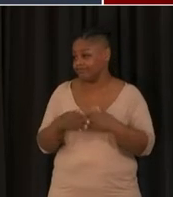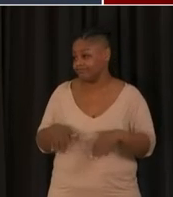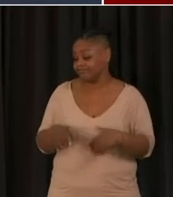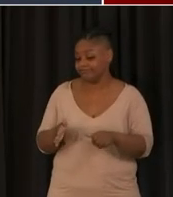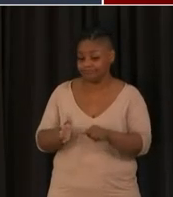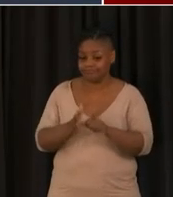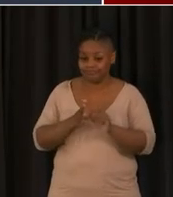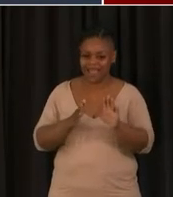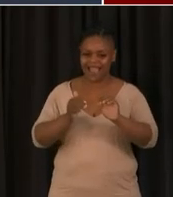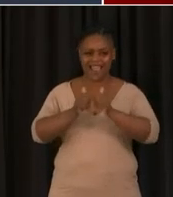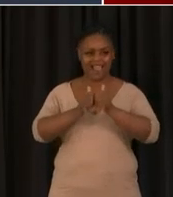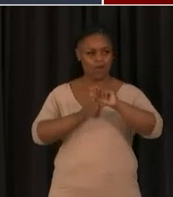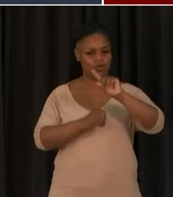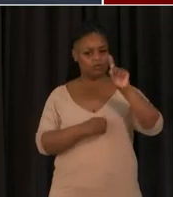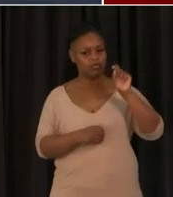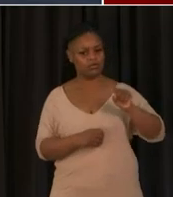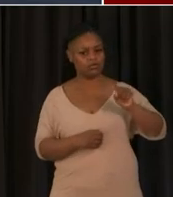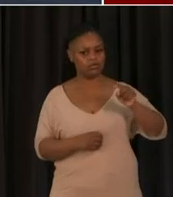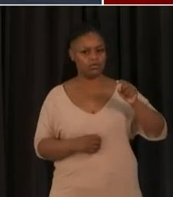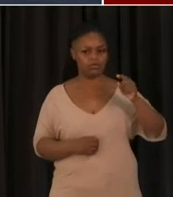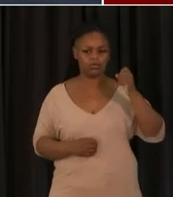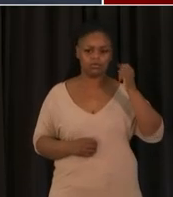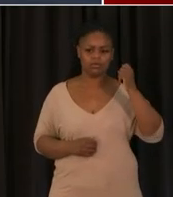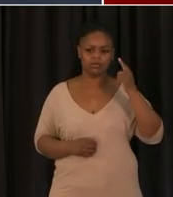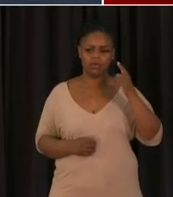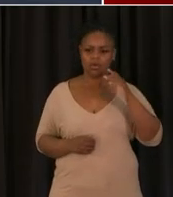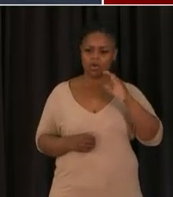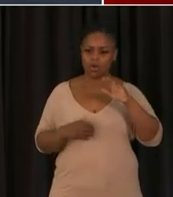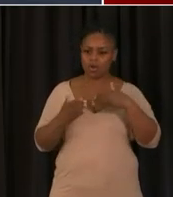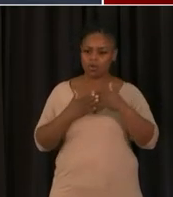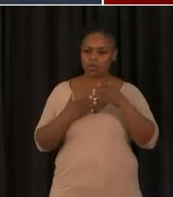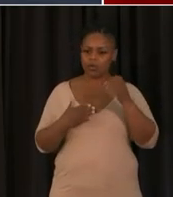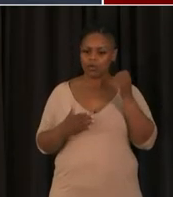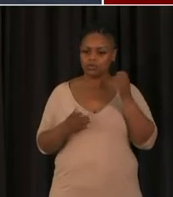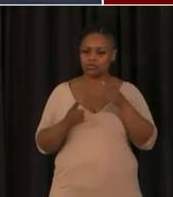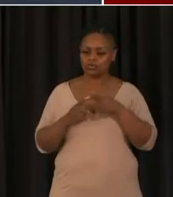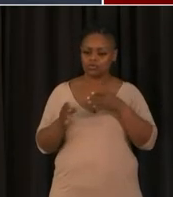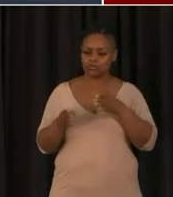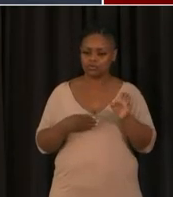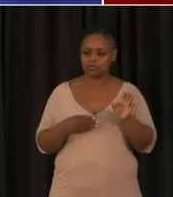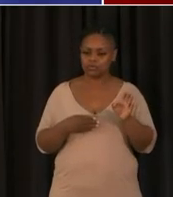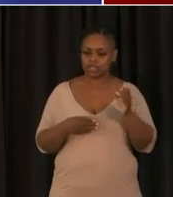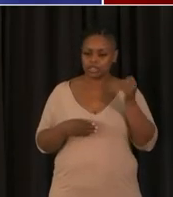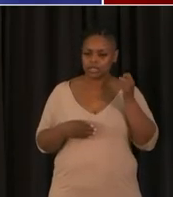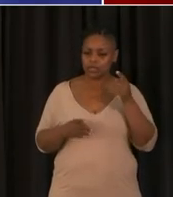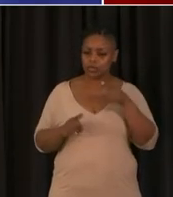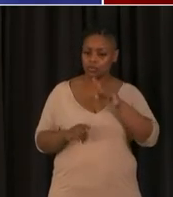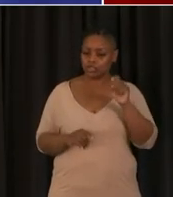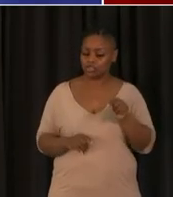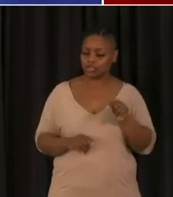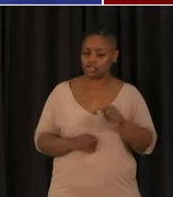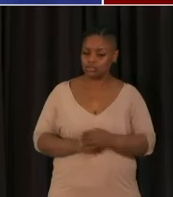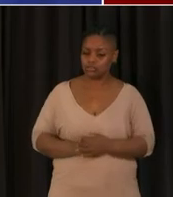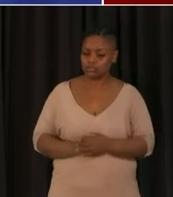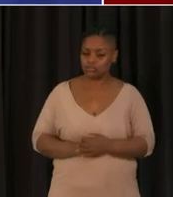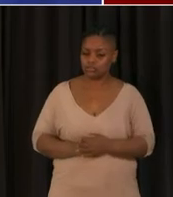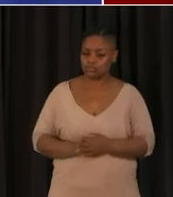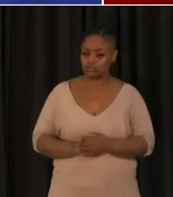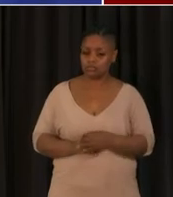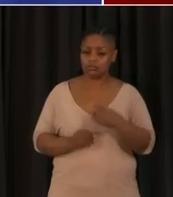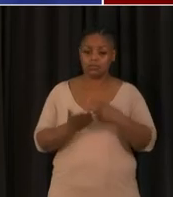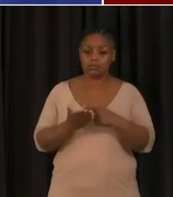is really impressive. It's hard to get that in a market or in the investment in another investment vehicle. So